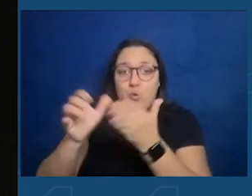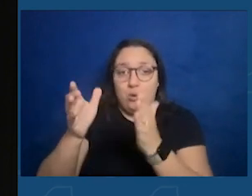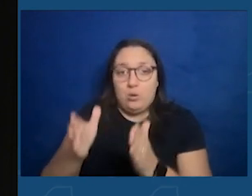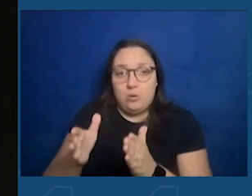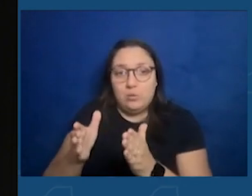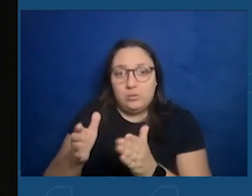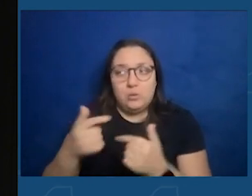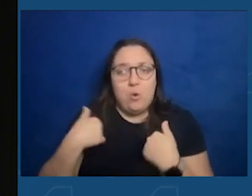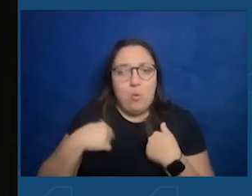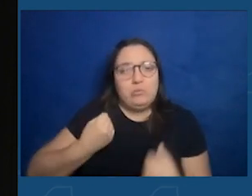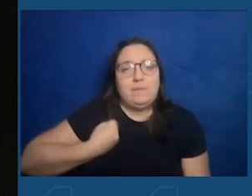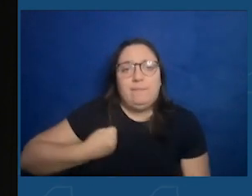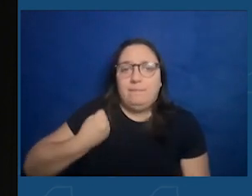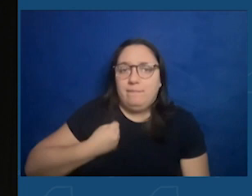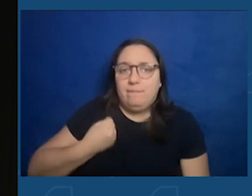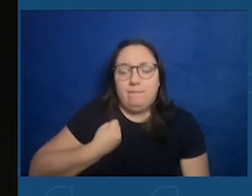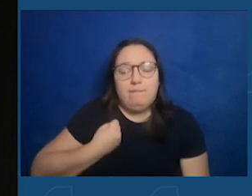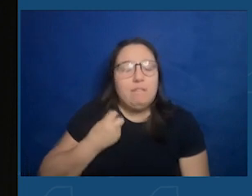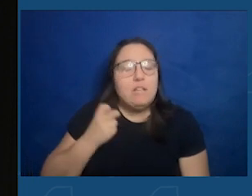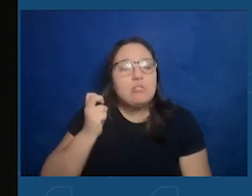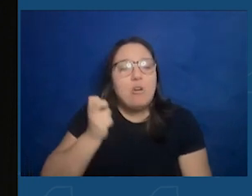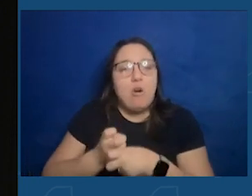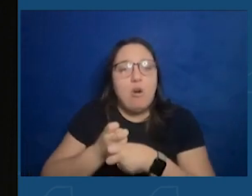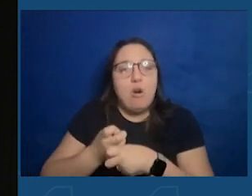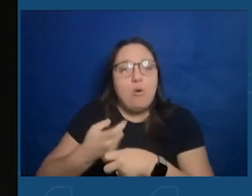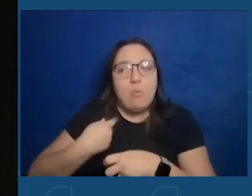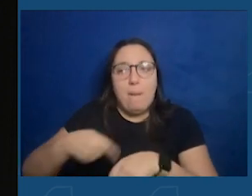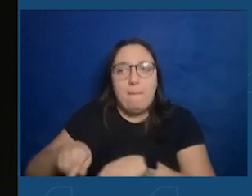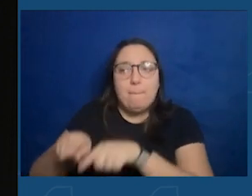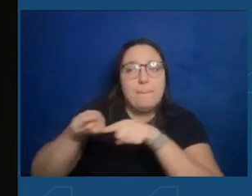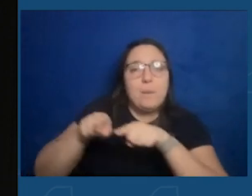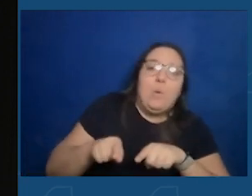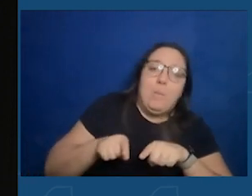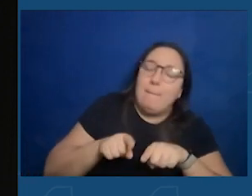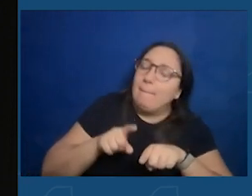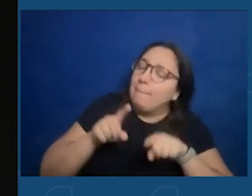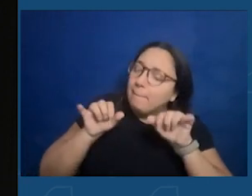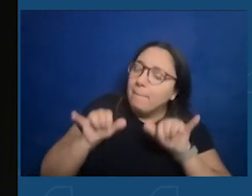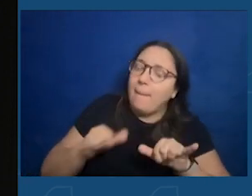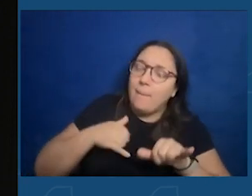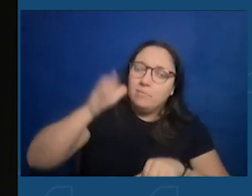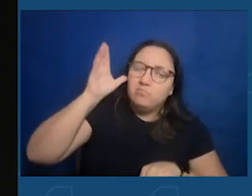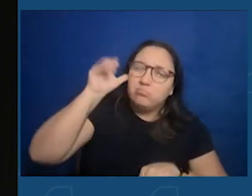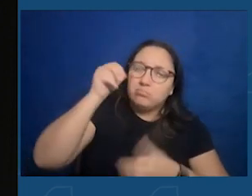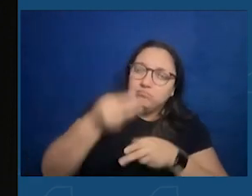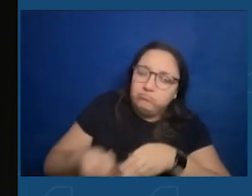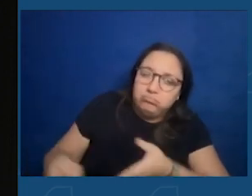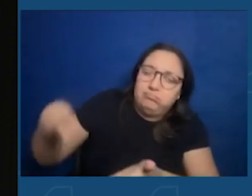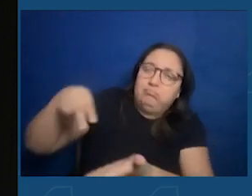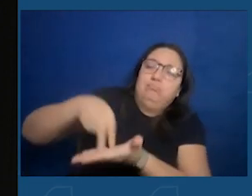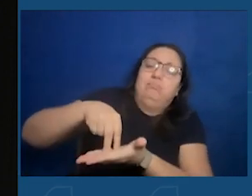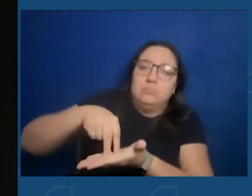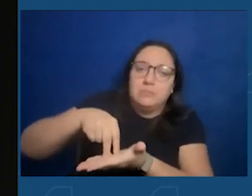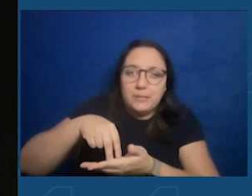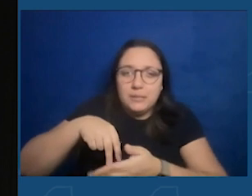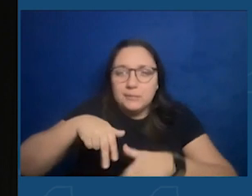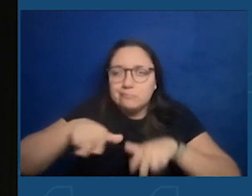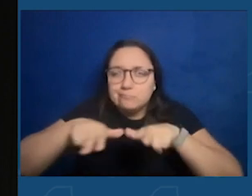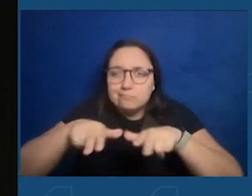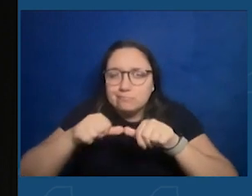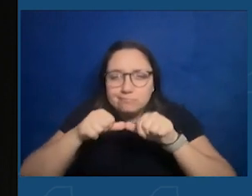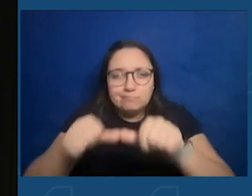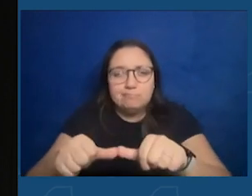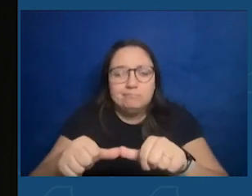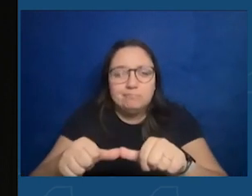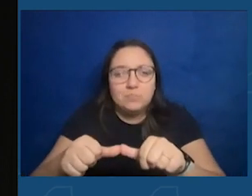so hard to knock us down, but let's go forth with this sense of hope, heading into a prosperous year, and remember those who are